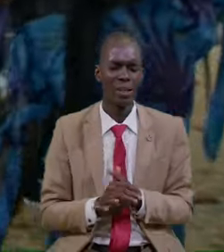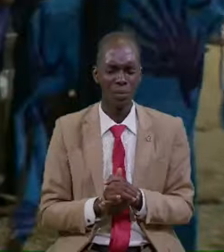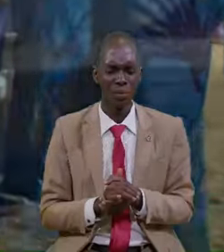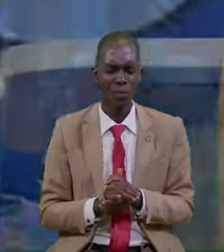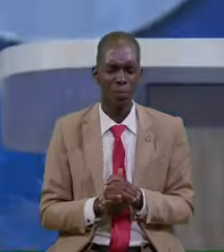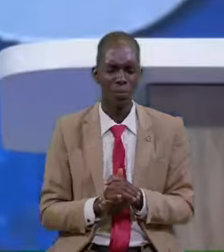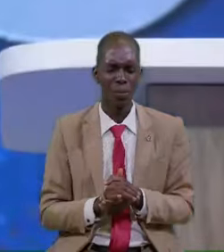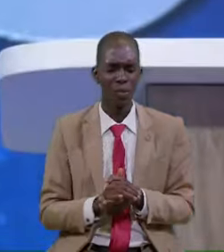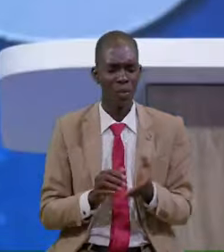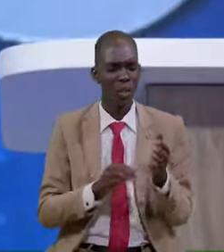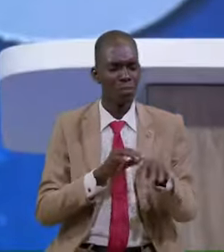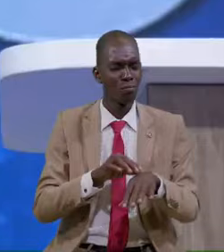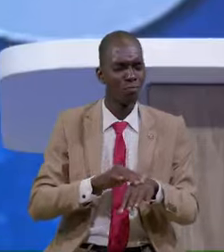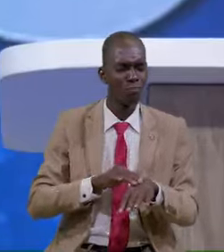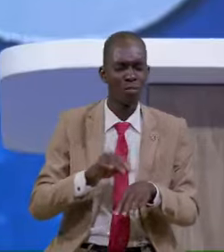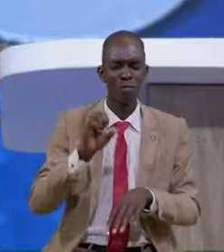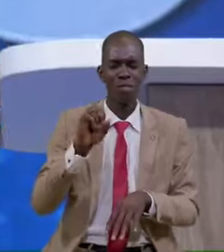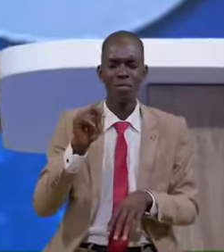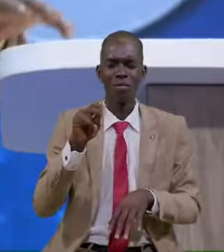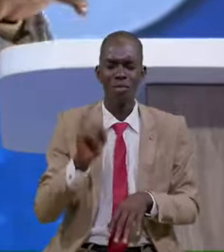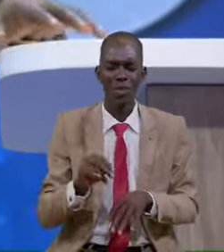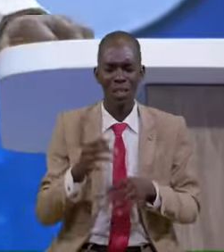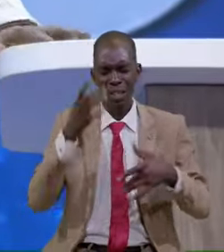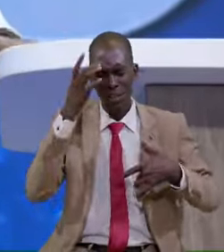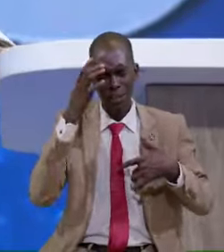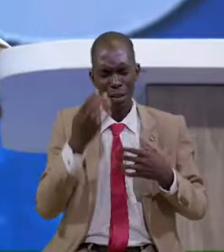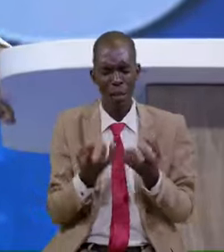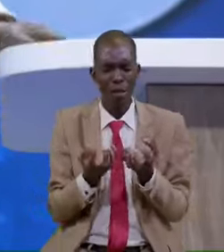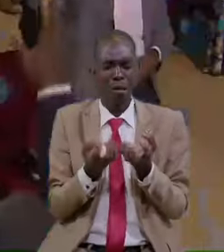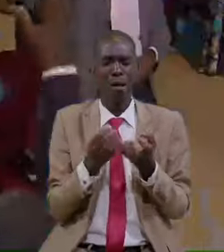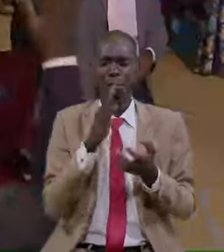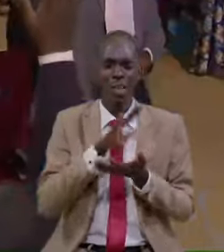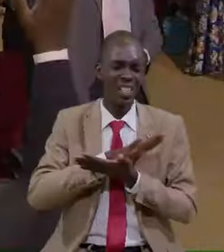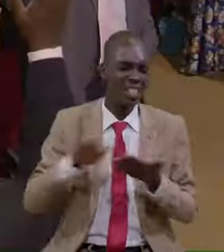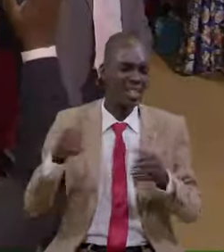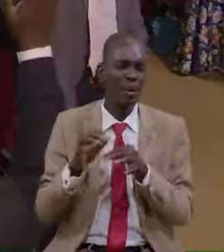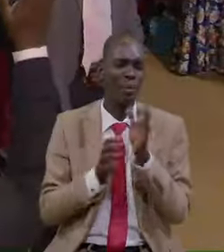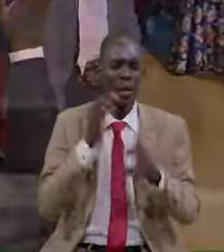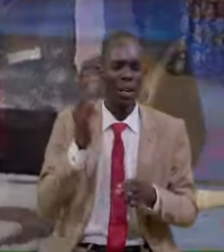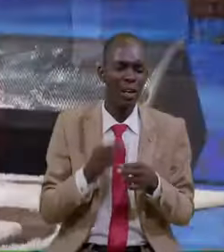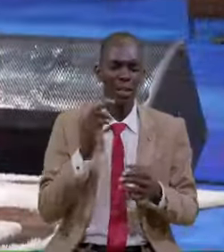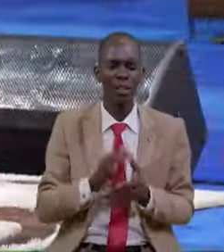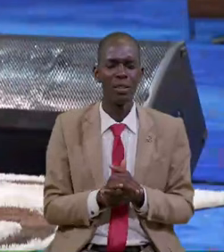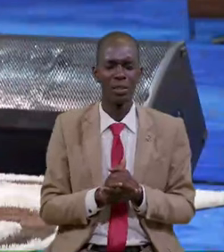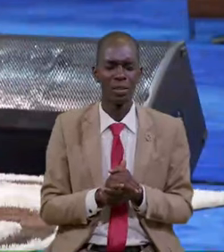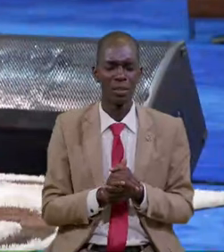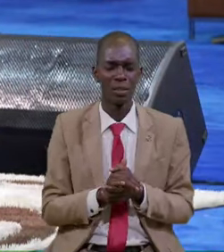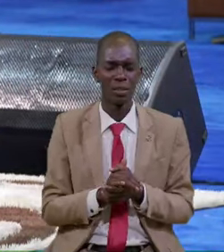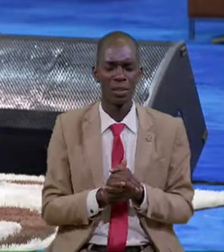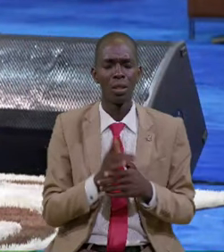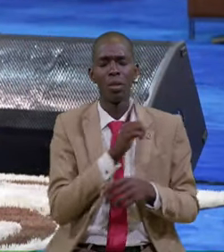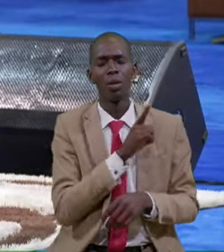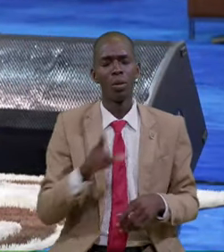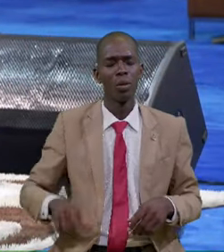Skin disease, leprosy, be healed in Jesus' name. Lord, I